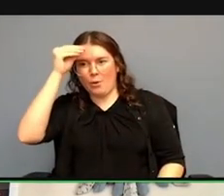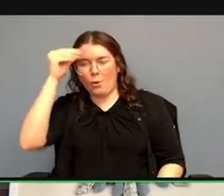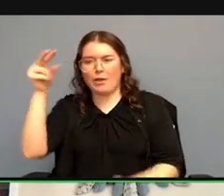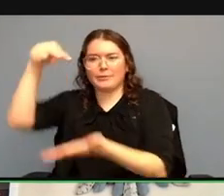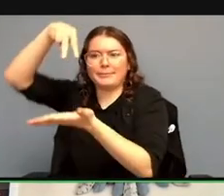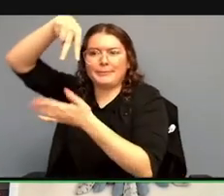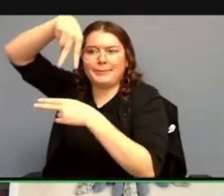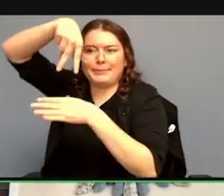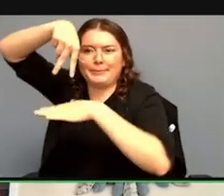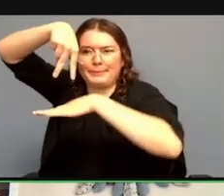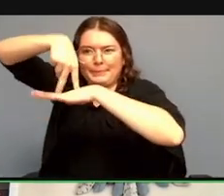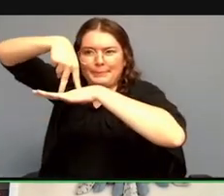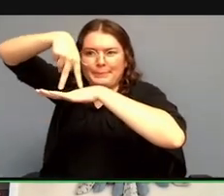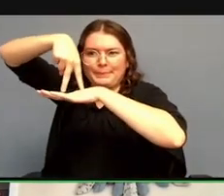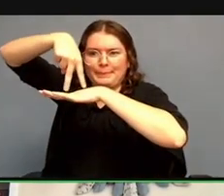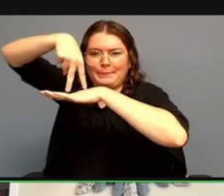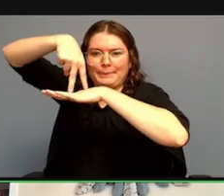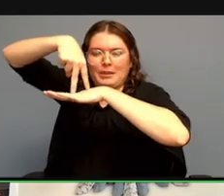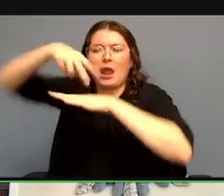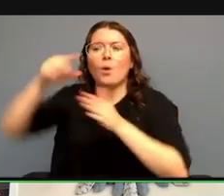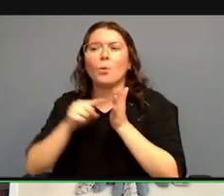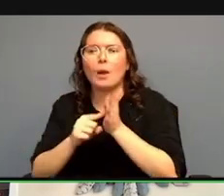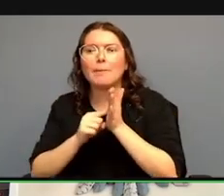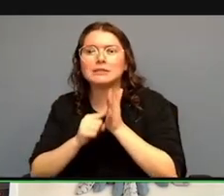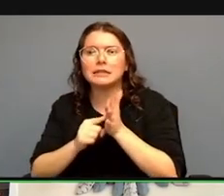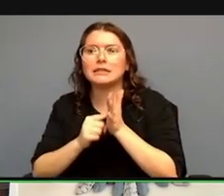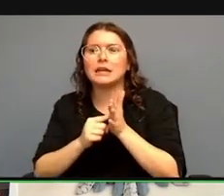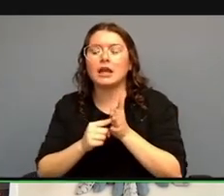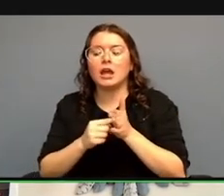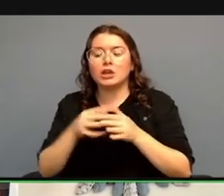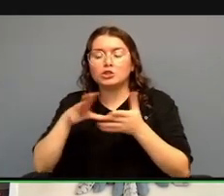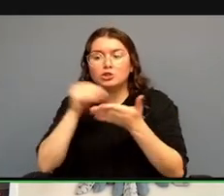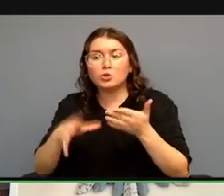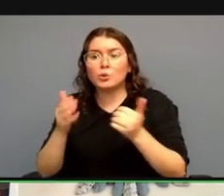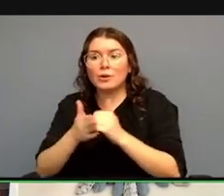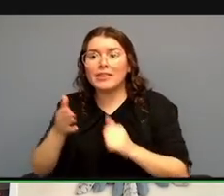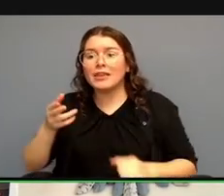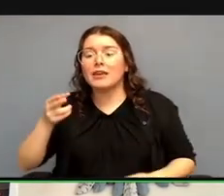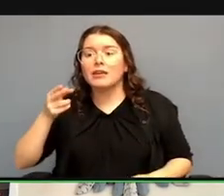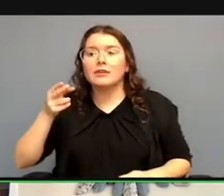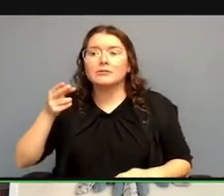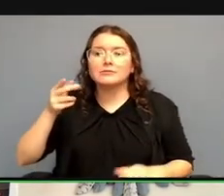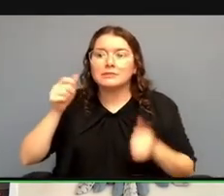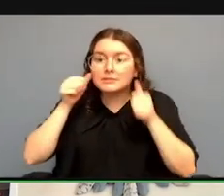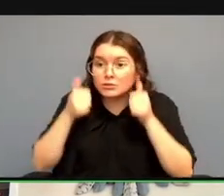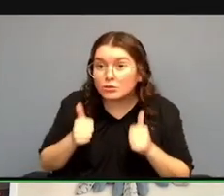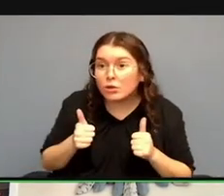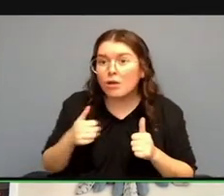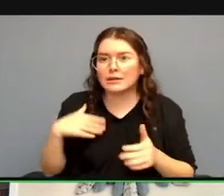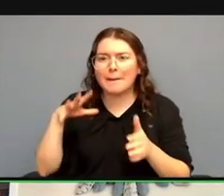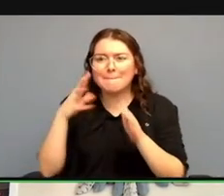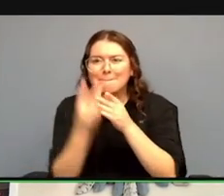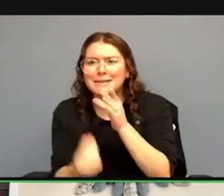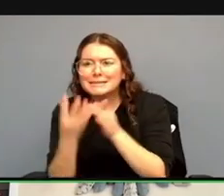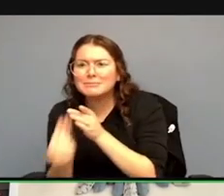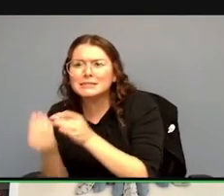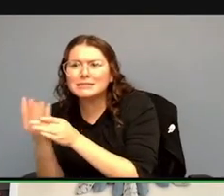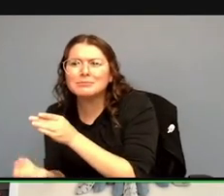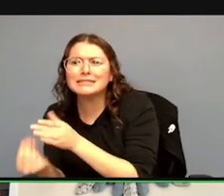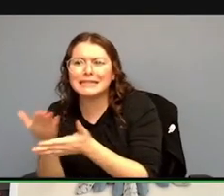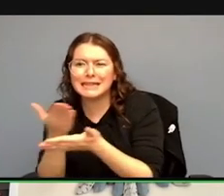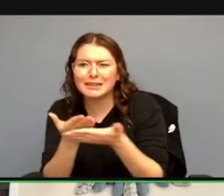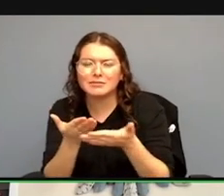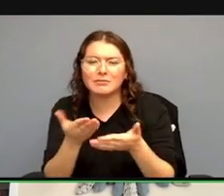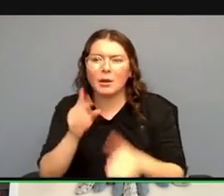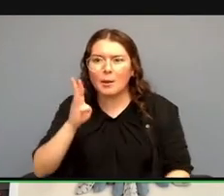of a student with hearing loss missing pieces, and that would represent all of the missing information of a